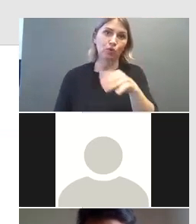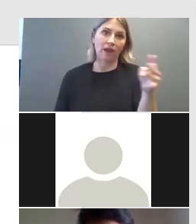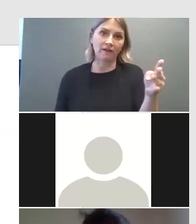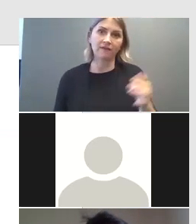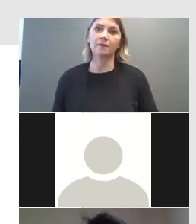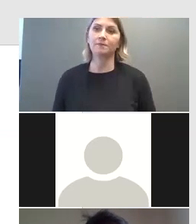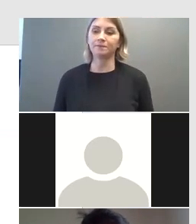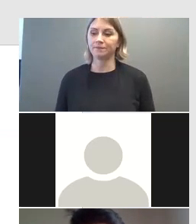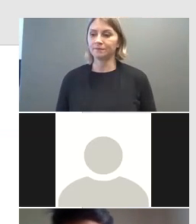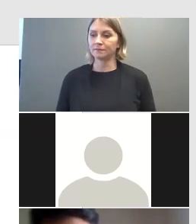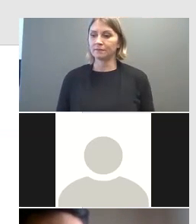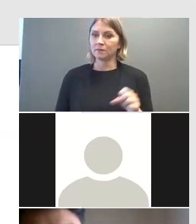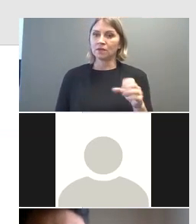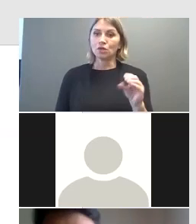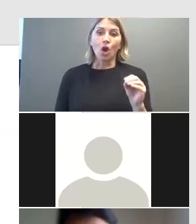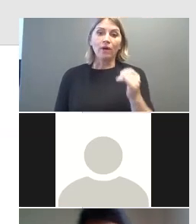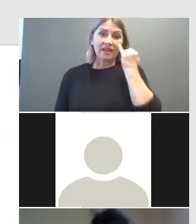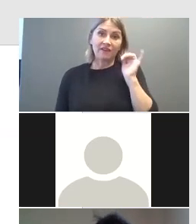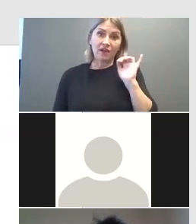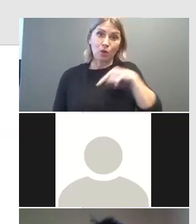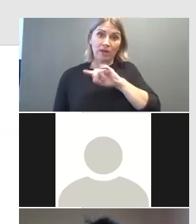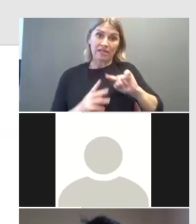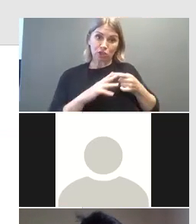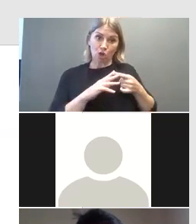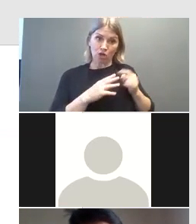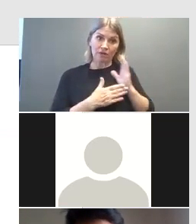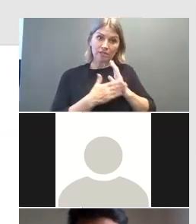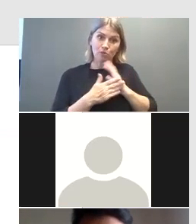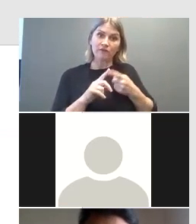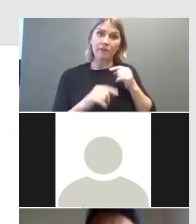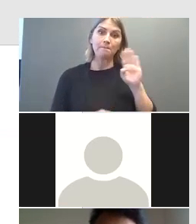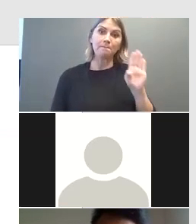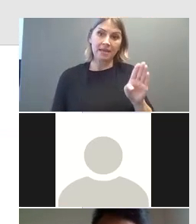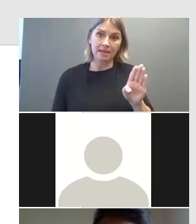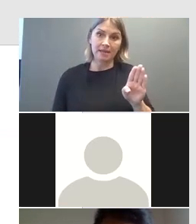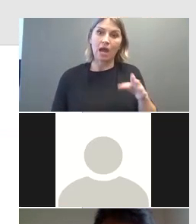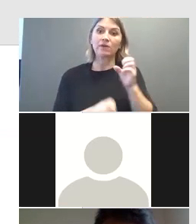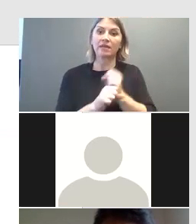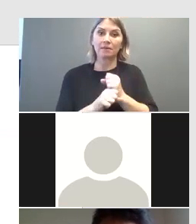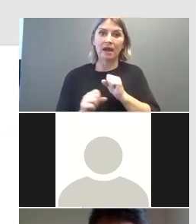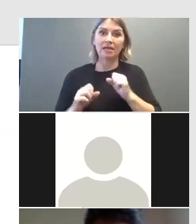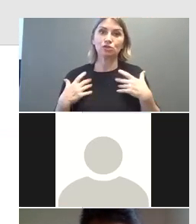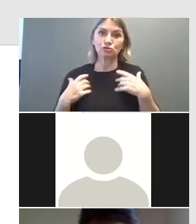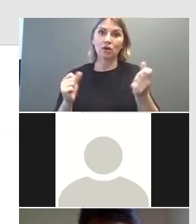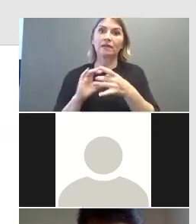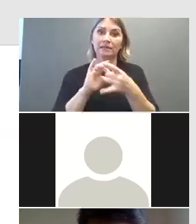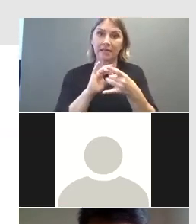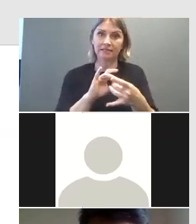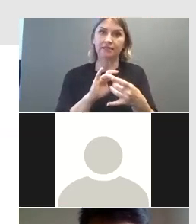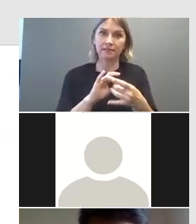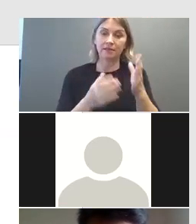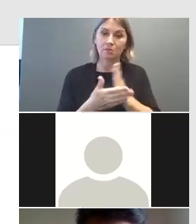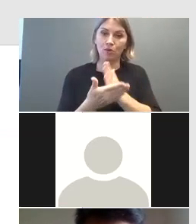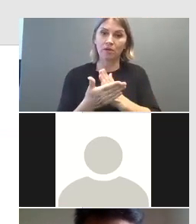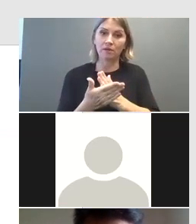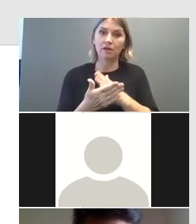Okay. So if we start out exploring from B, I would get my strongly connected component. Now, let's say